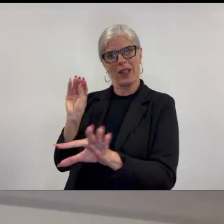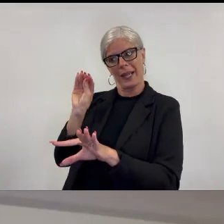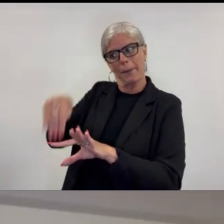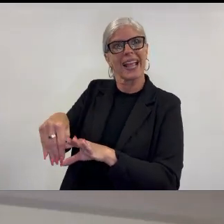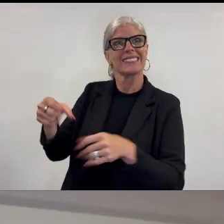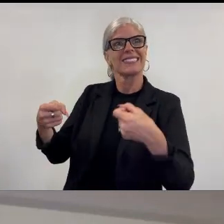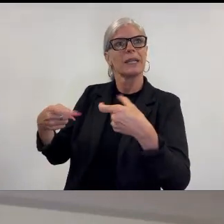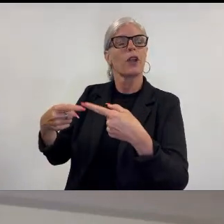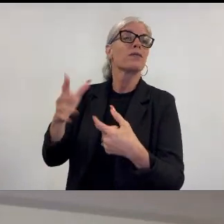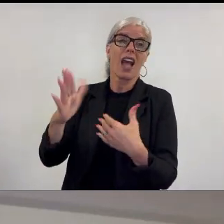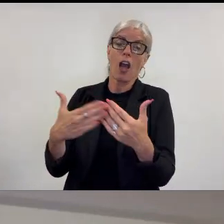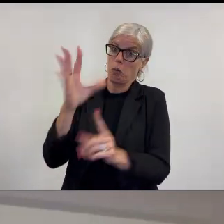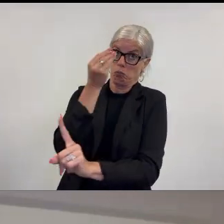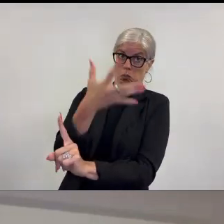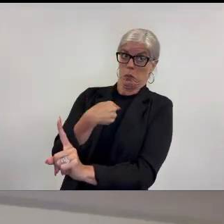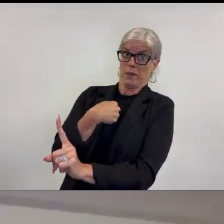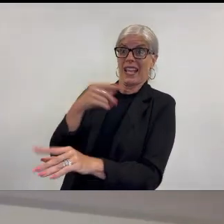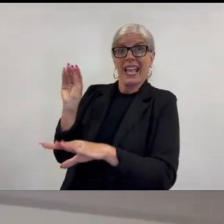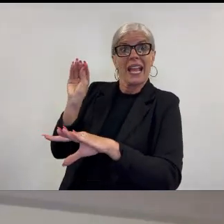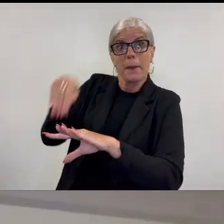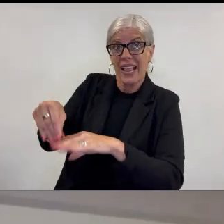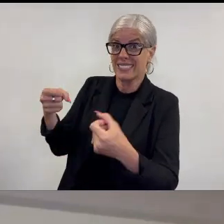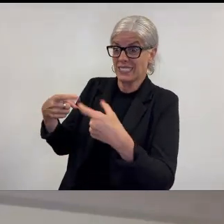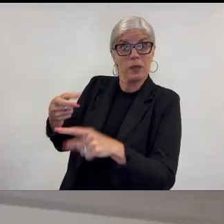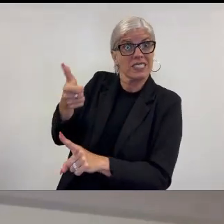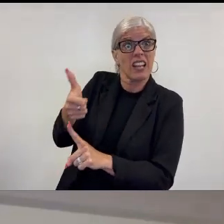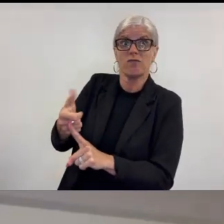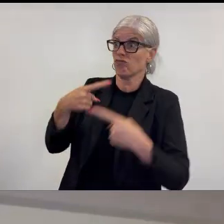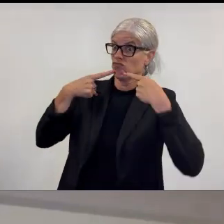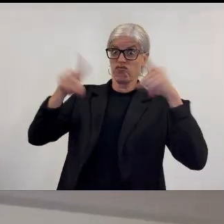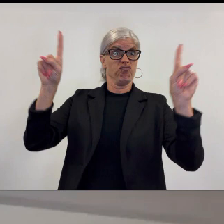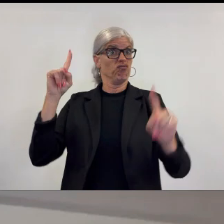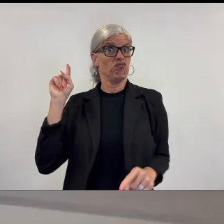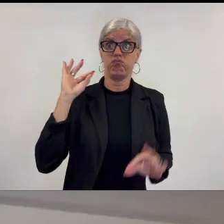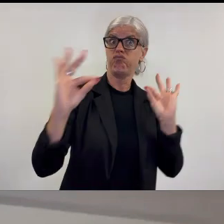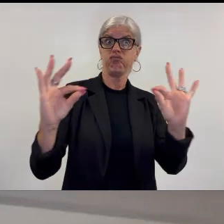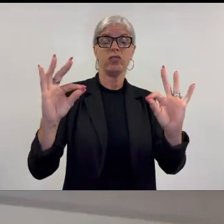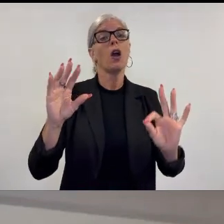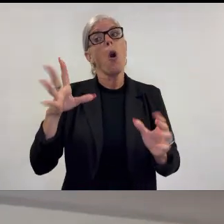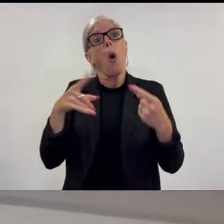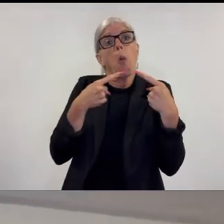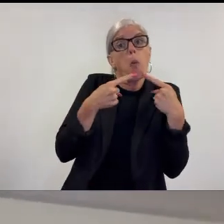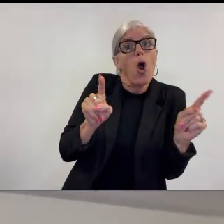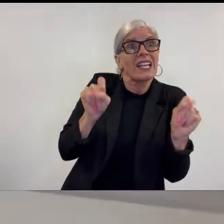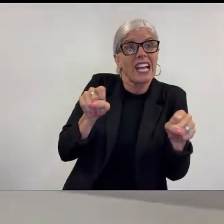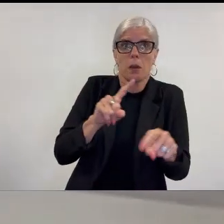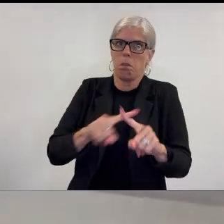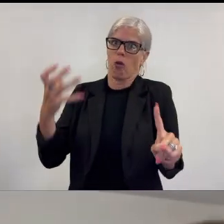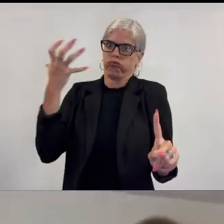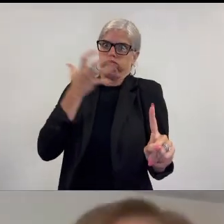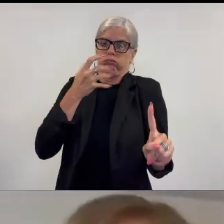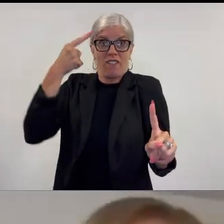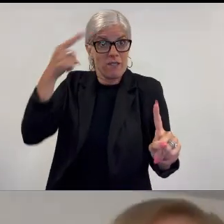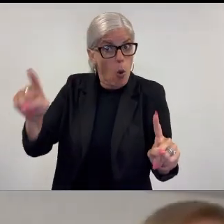for neuropathic pain and spinal cord injuries, but it works. It has been repurposed. The same